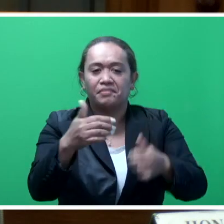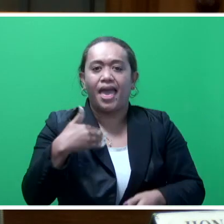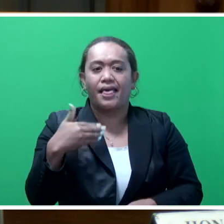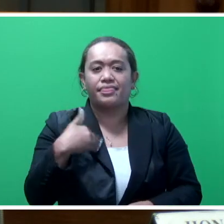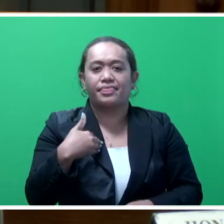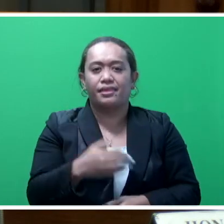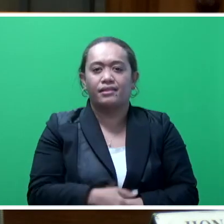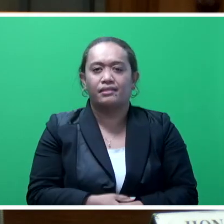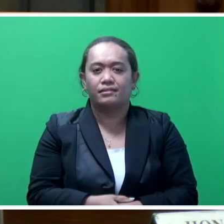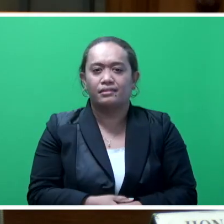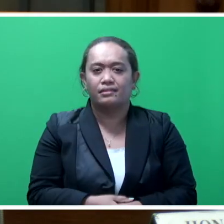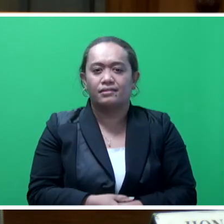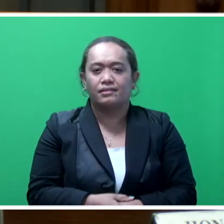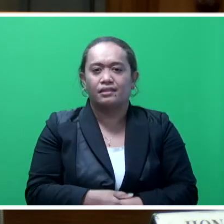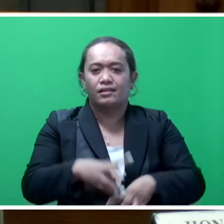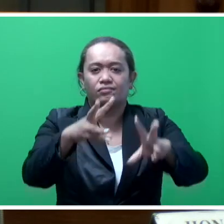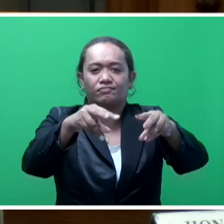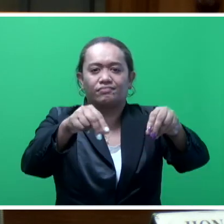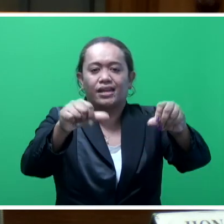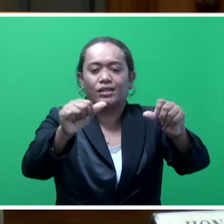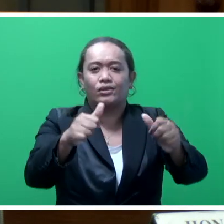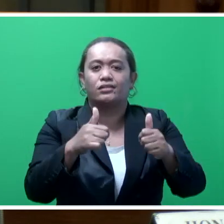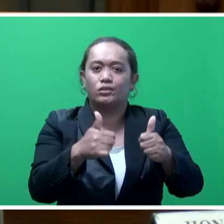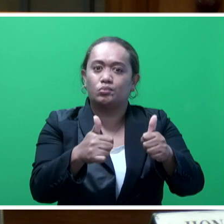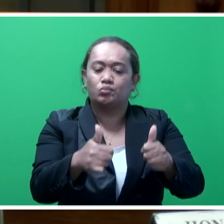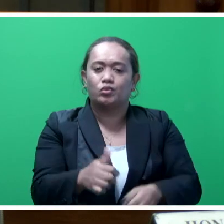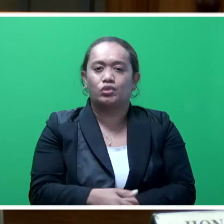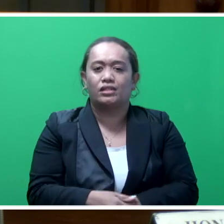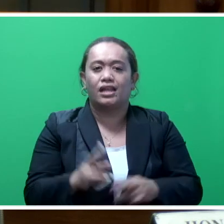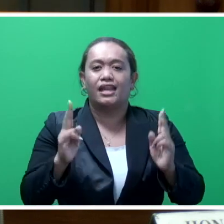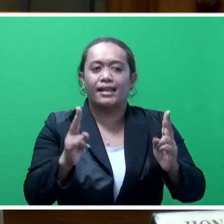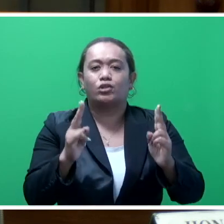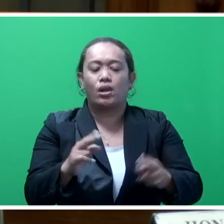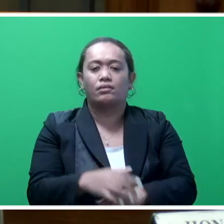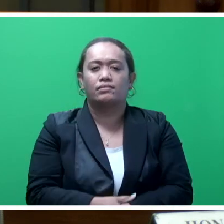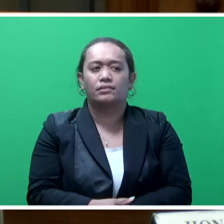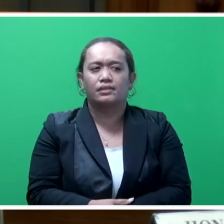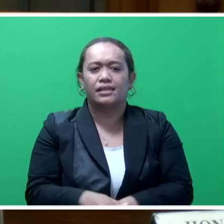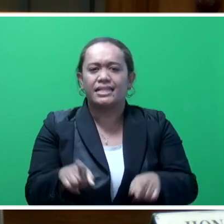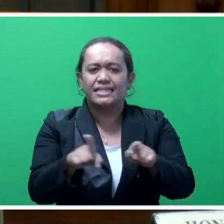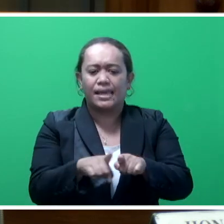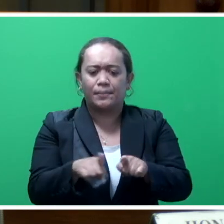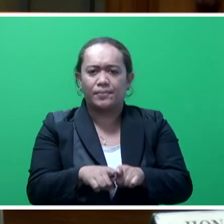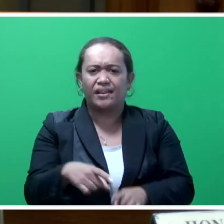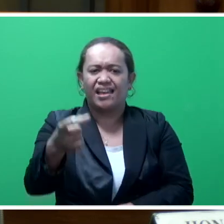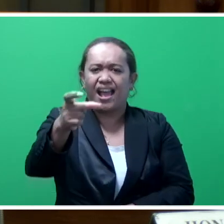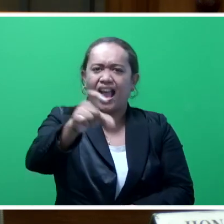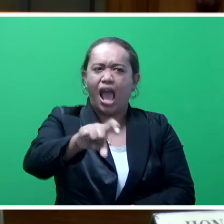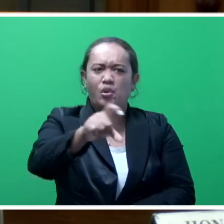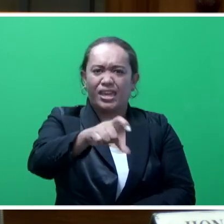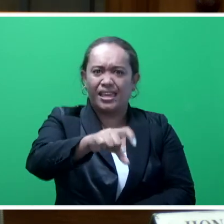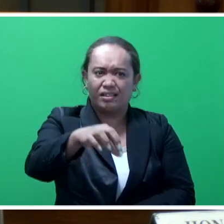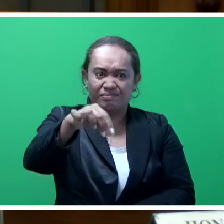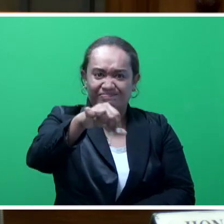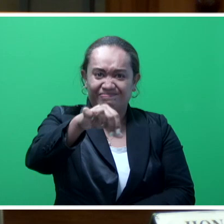that island would be organic product, Mr. Speaker said. Mr. Speaker said our turmeric that goes from Fiji, which